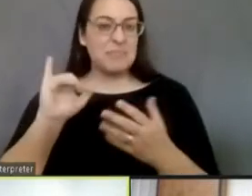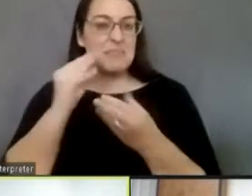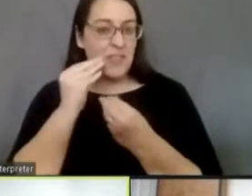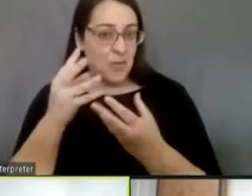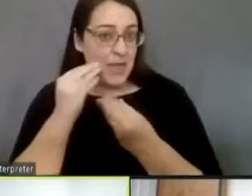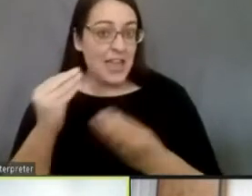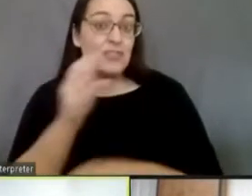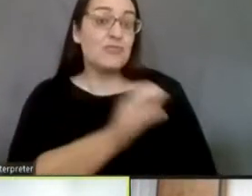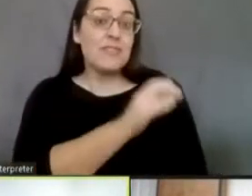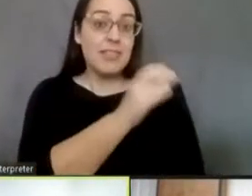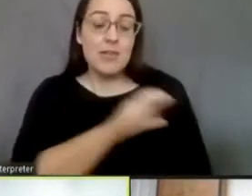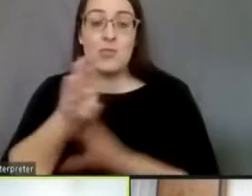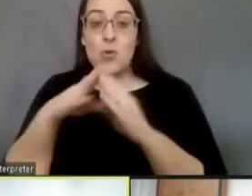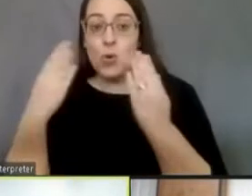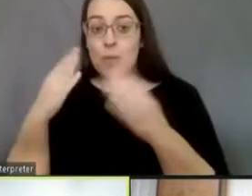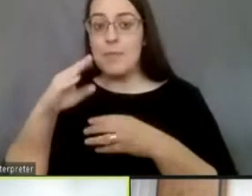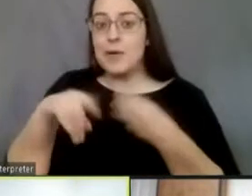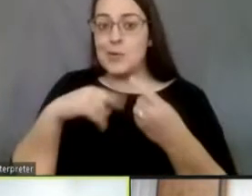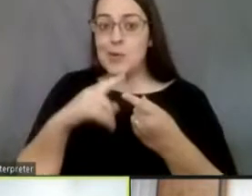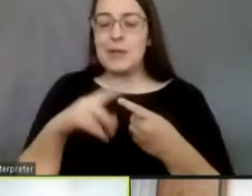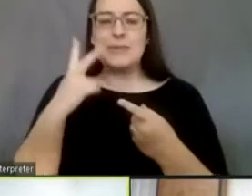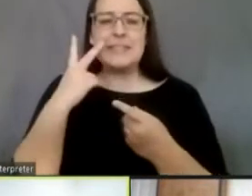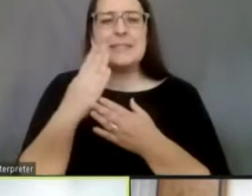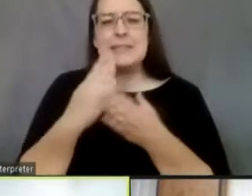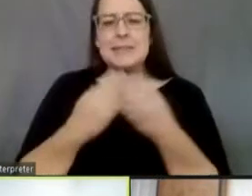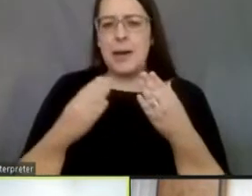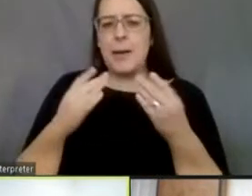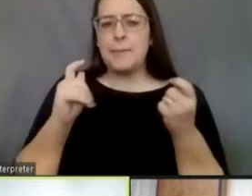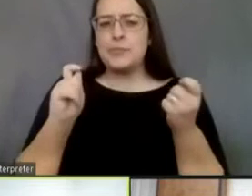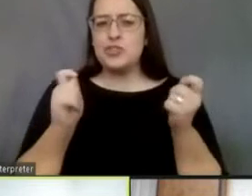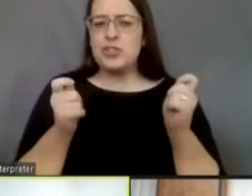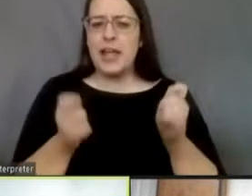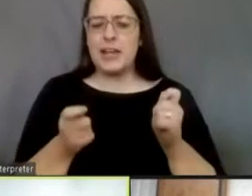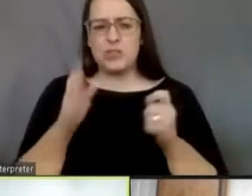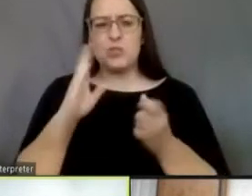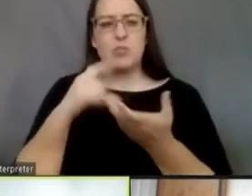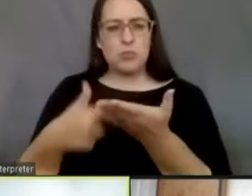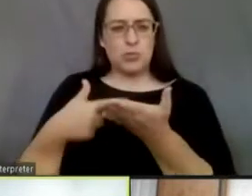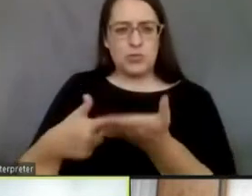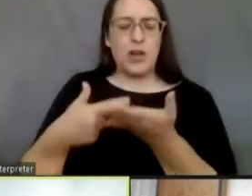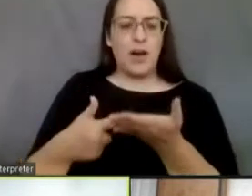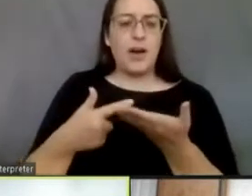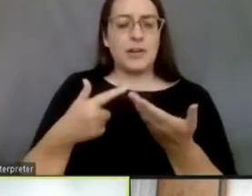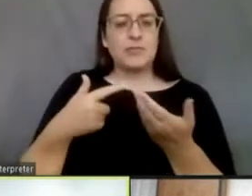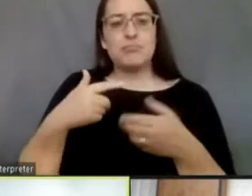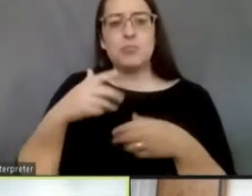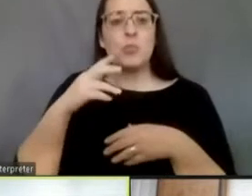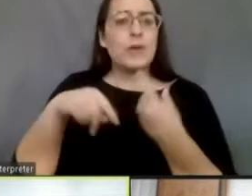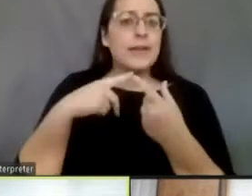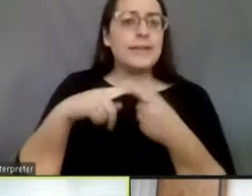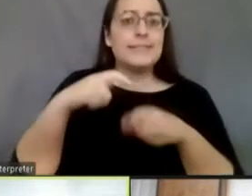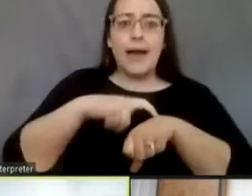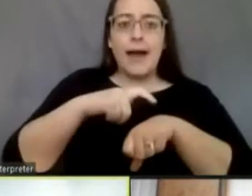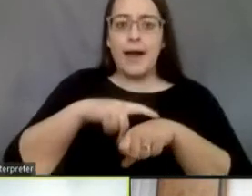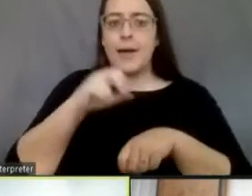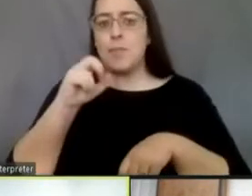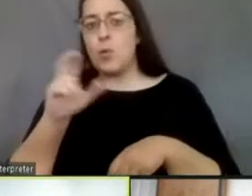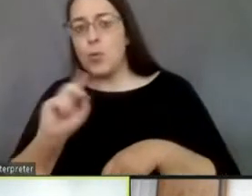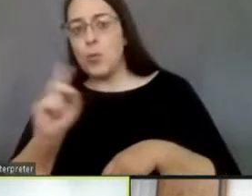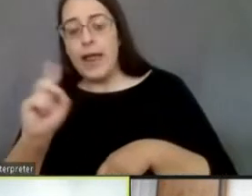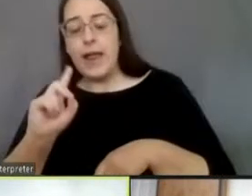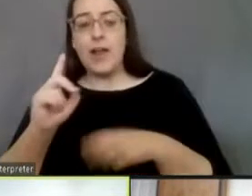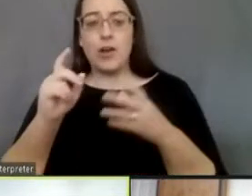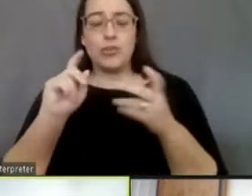open. We will begin to see some shifts, not immediately. We're definitely going to talk to you about those as they come, but we will